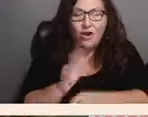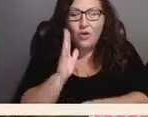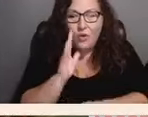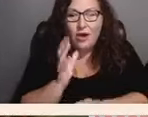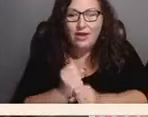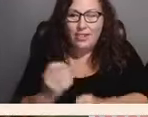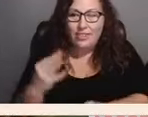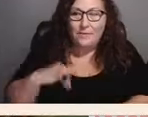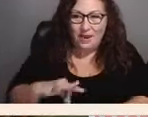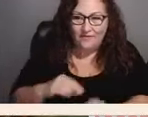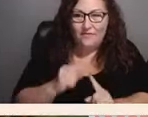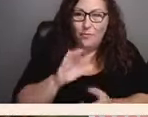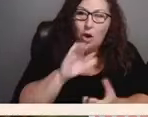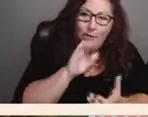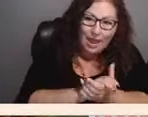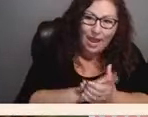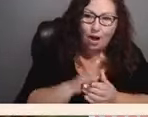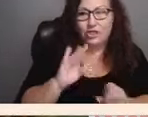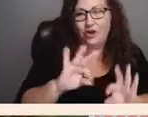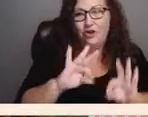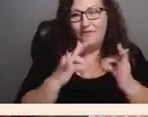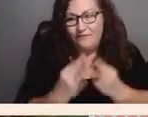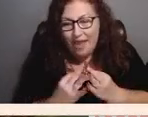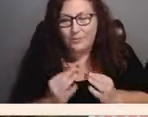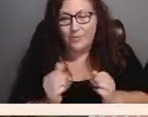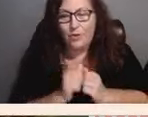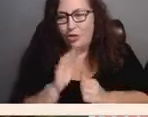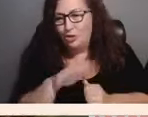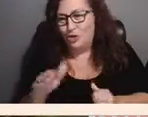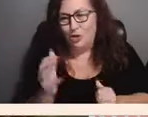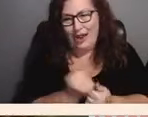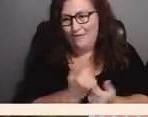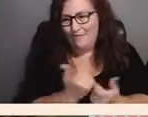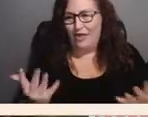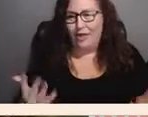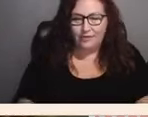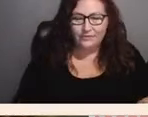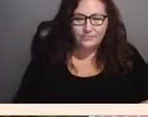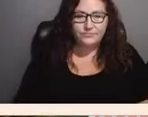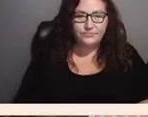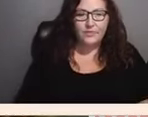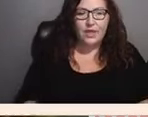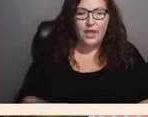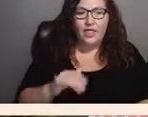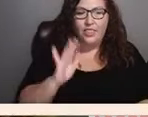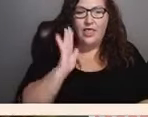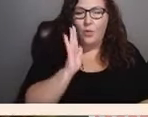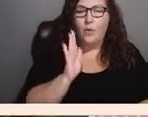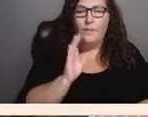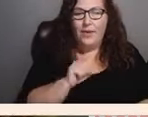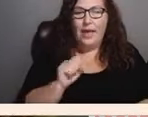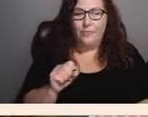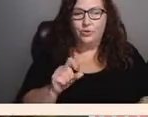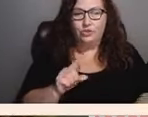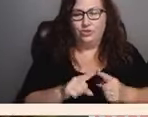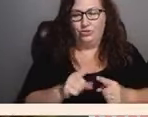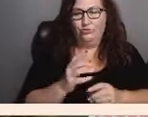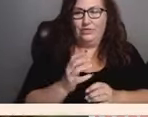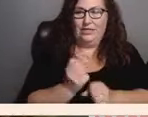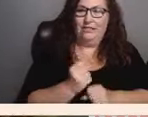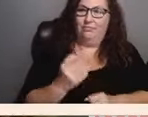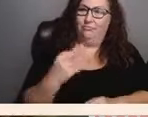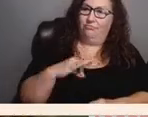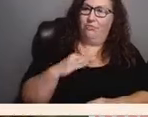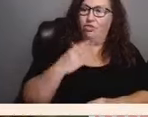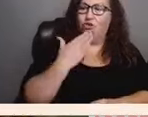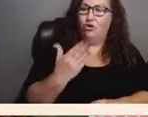family and with your children and everything, that you're going to be able to reap the goodness of